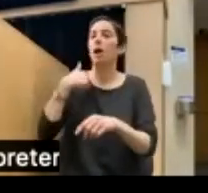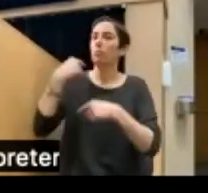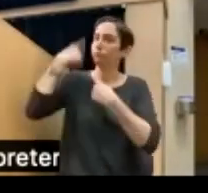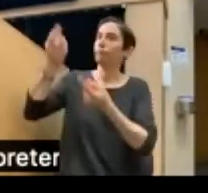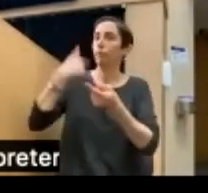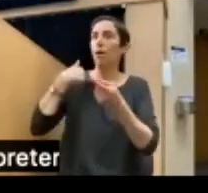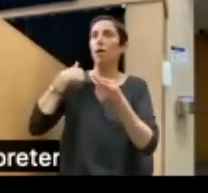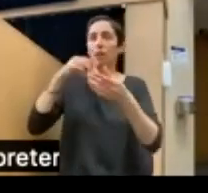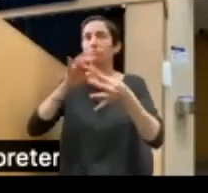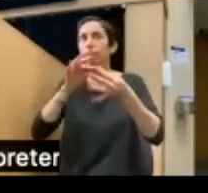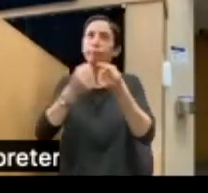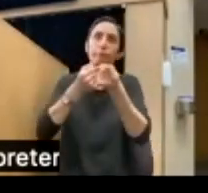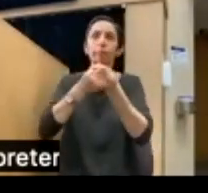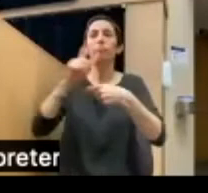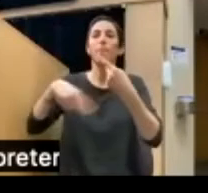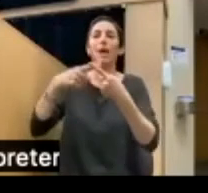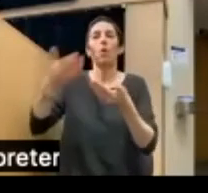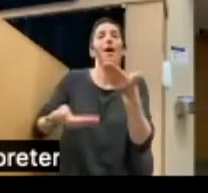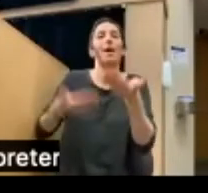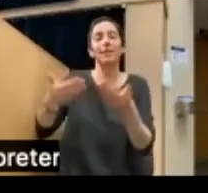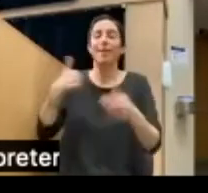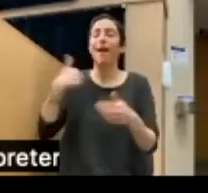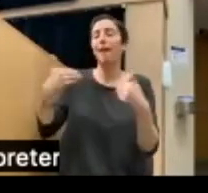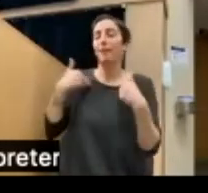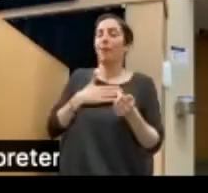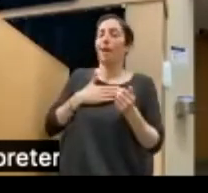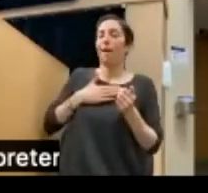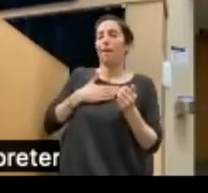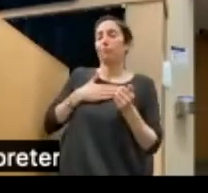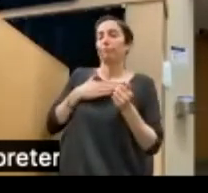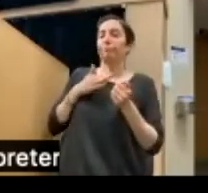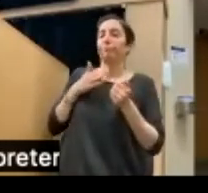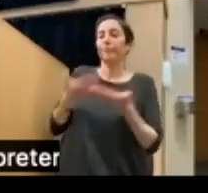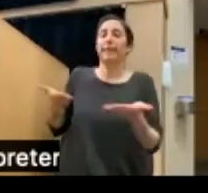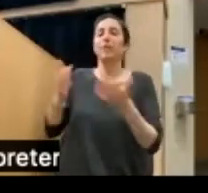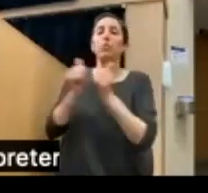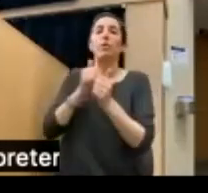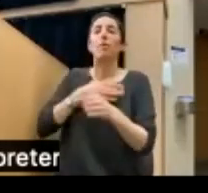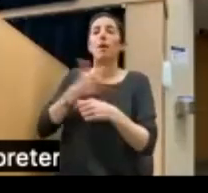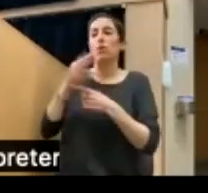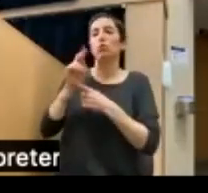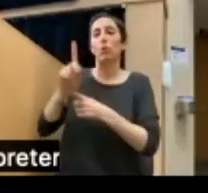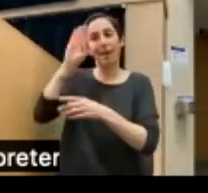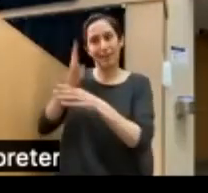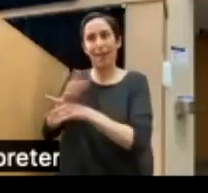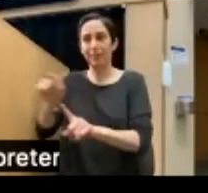have a thing with my grandson since our little mission base.